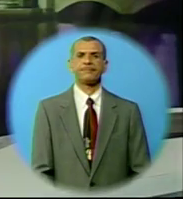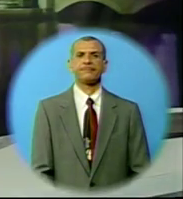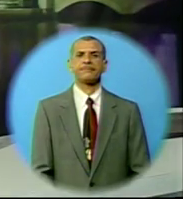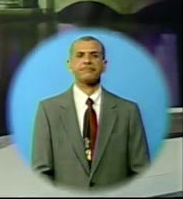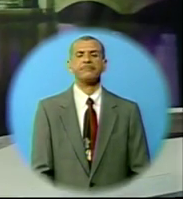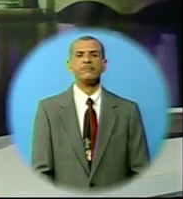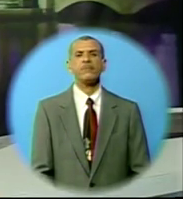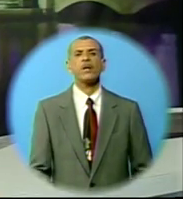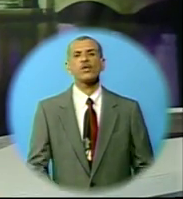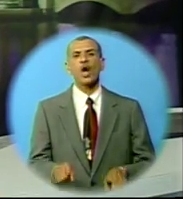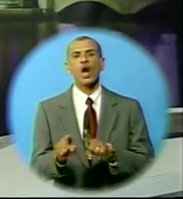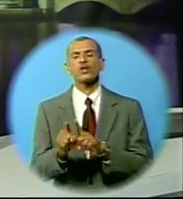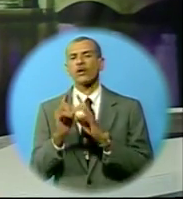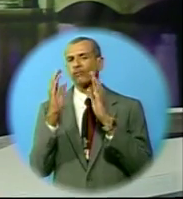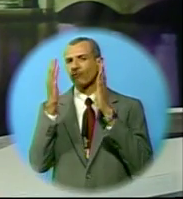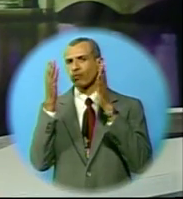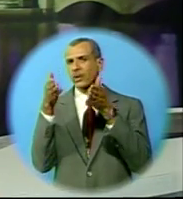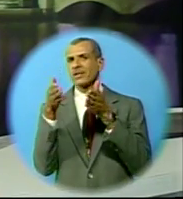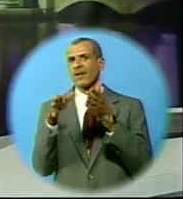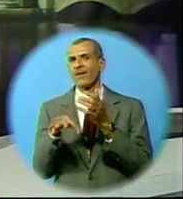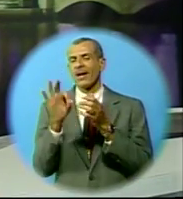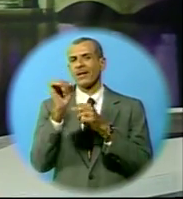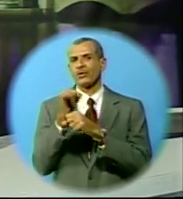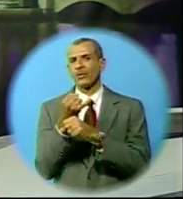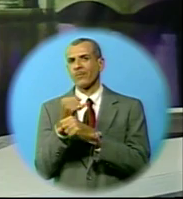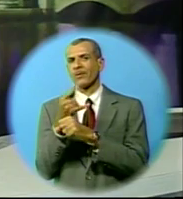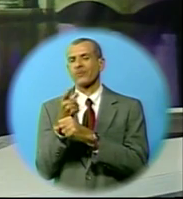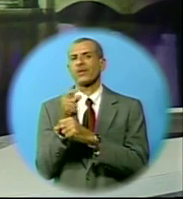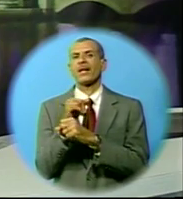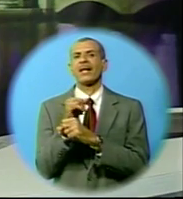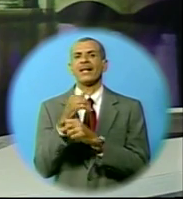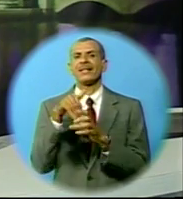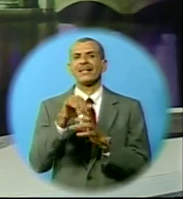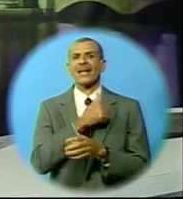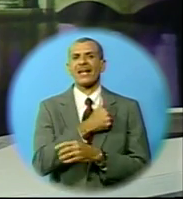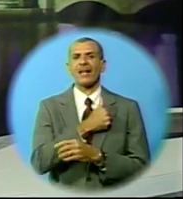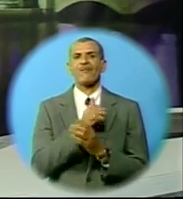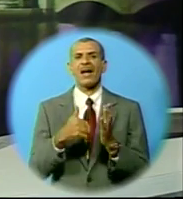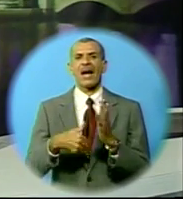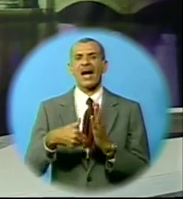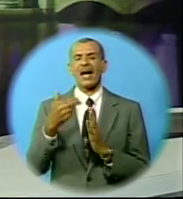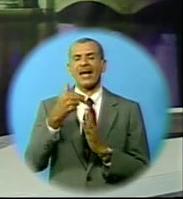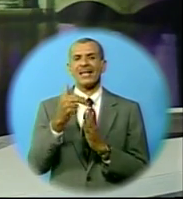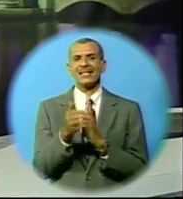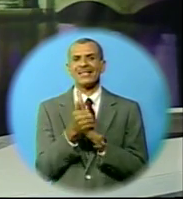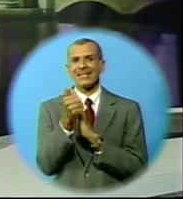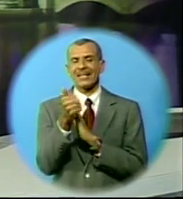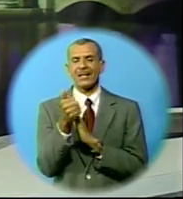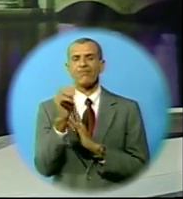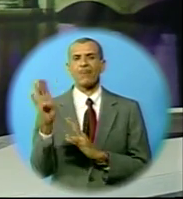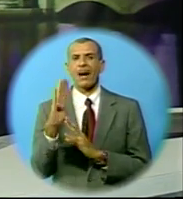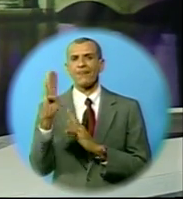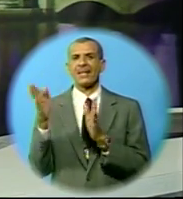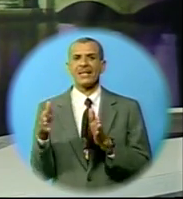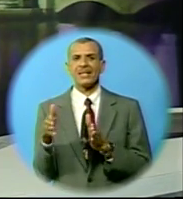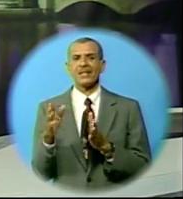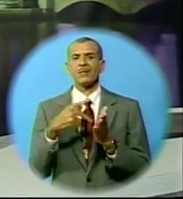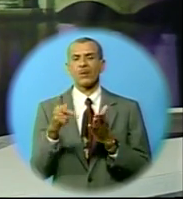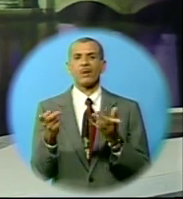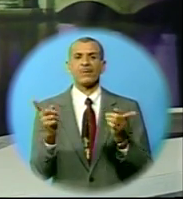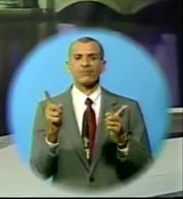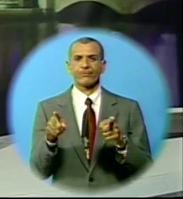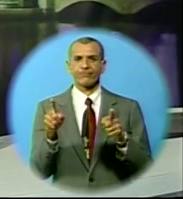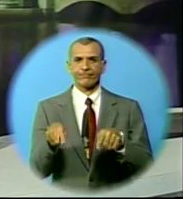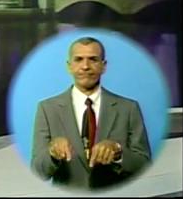program. There's also a focus on finding employment in Canada for highly skilled Barbadians. The Labour Minister says the program is in the